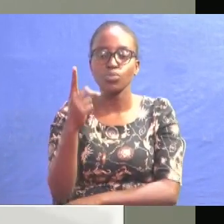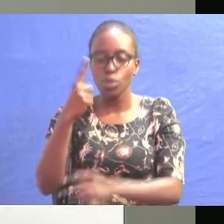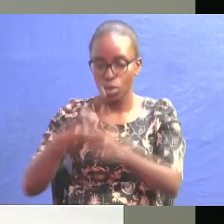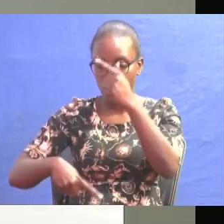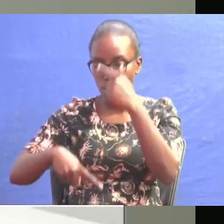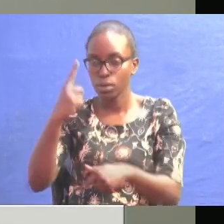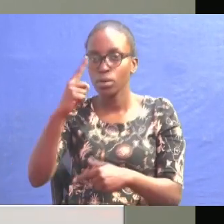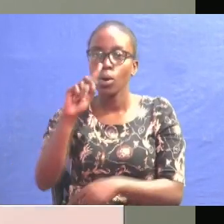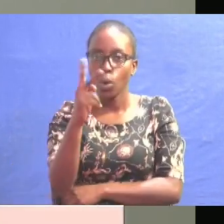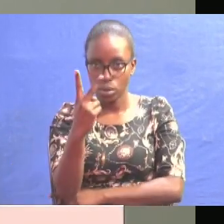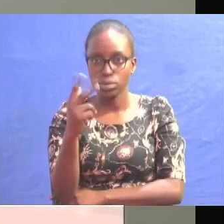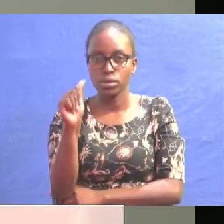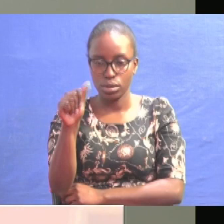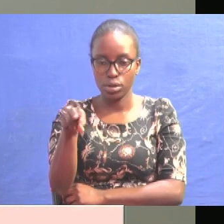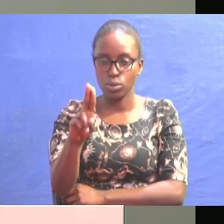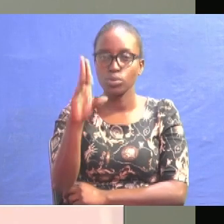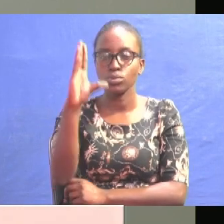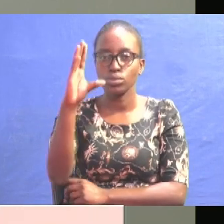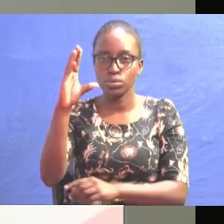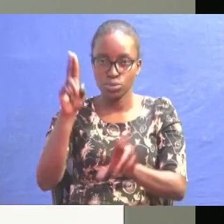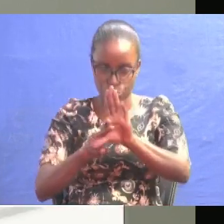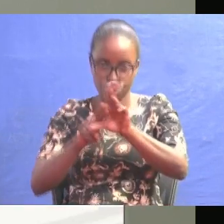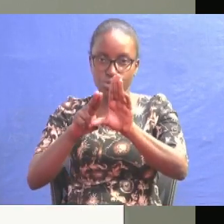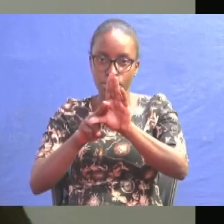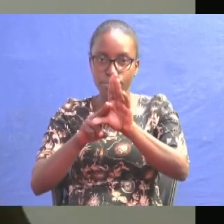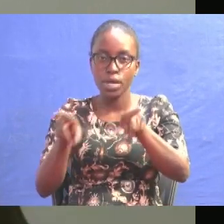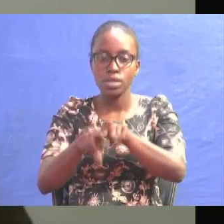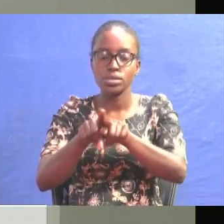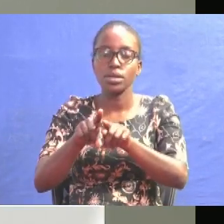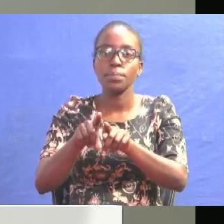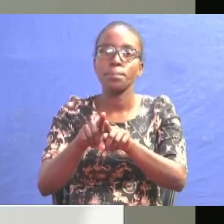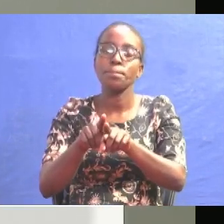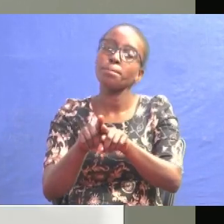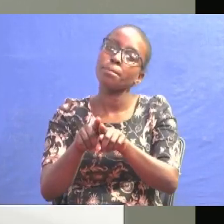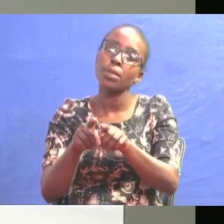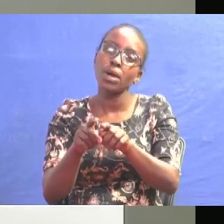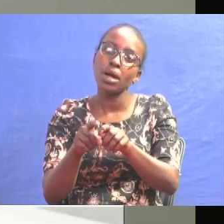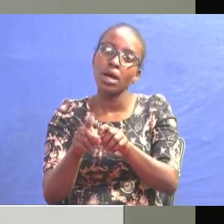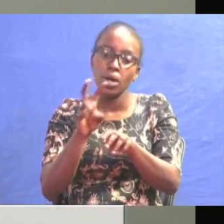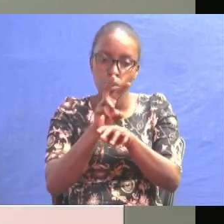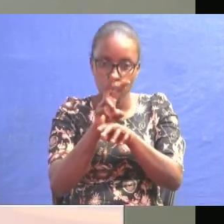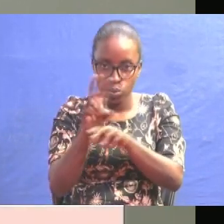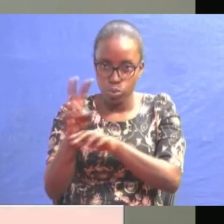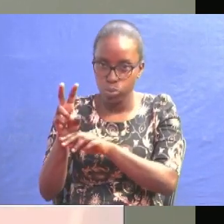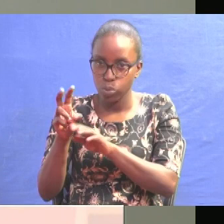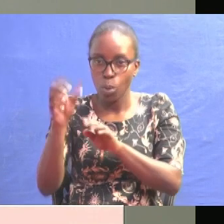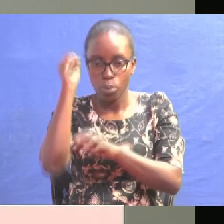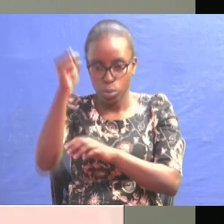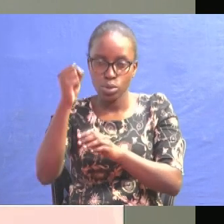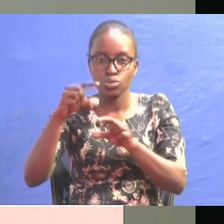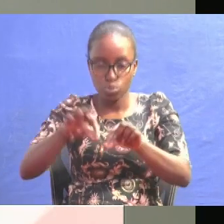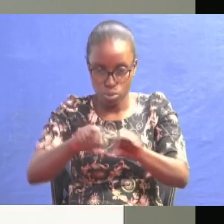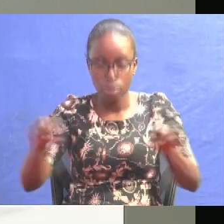chair. That is evident. And something that I have tell you, we'll also have to track his political line on leadership. He has been